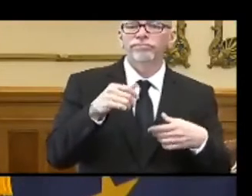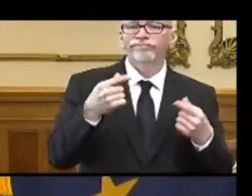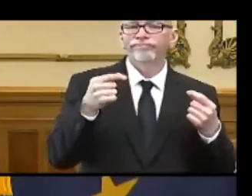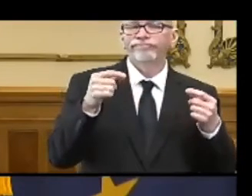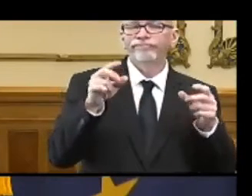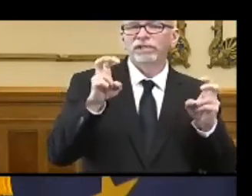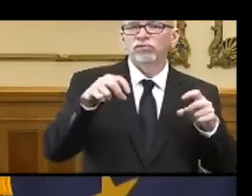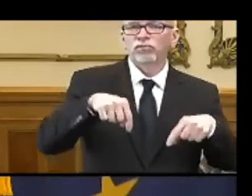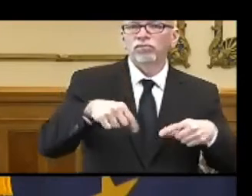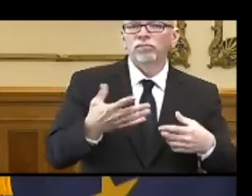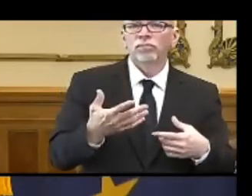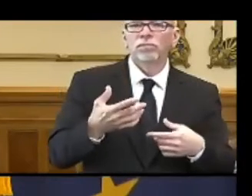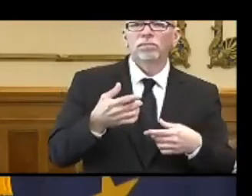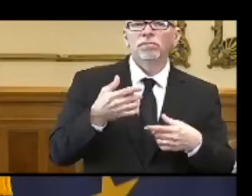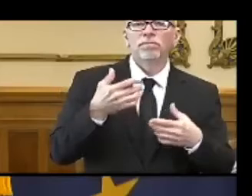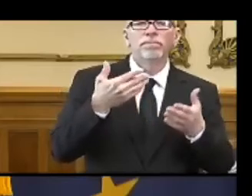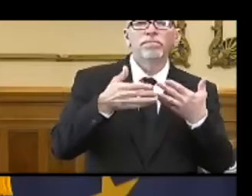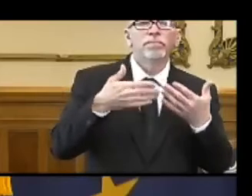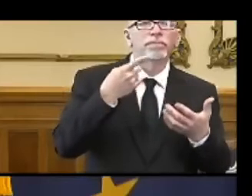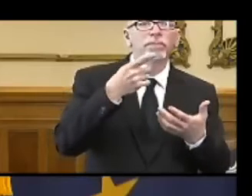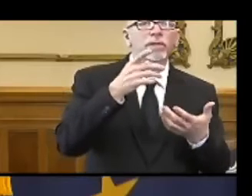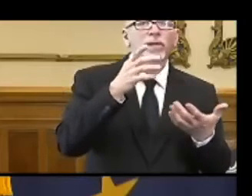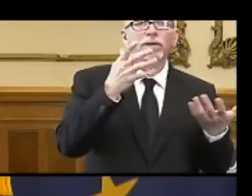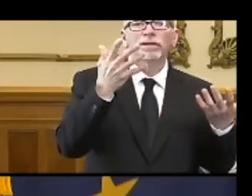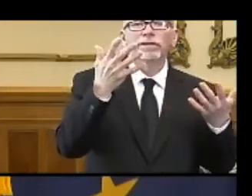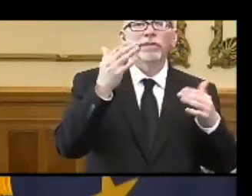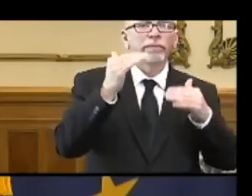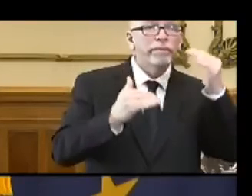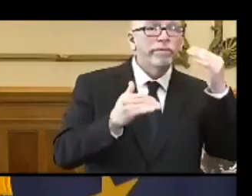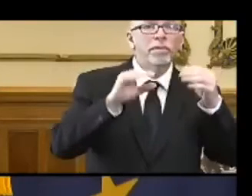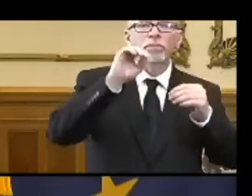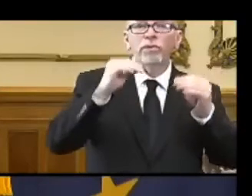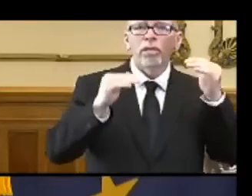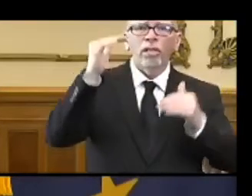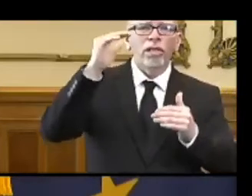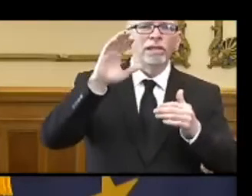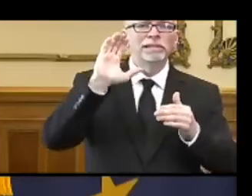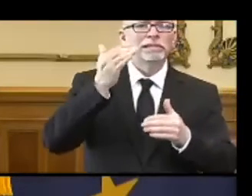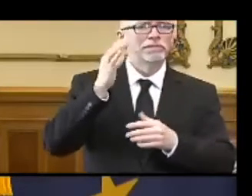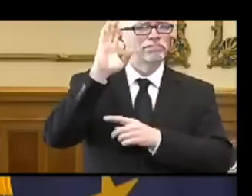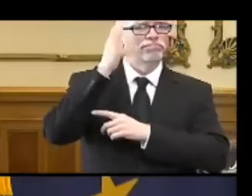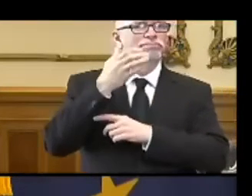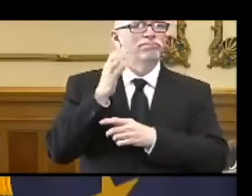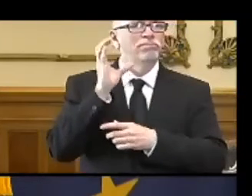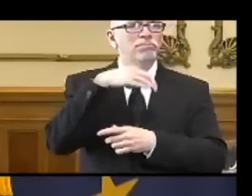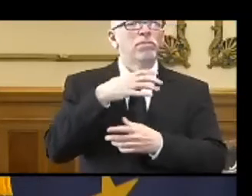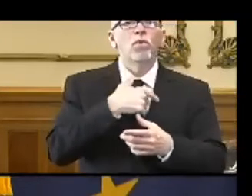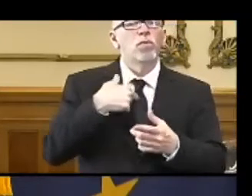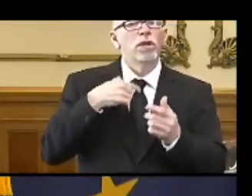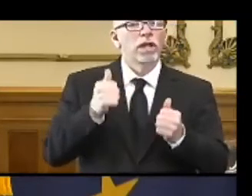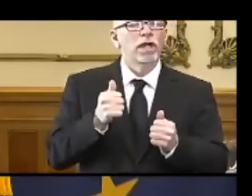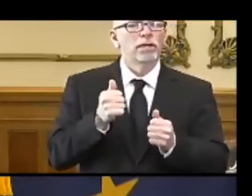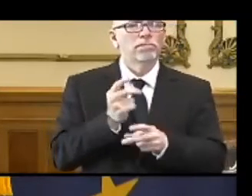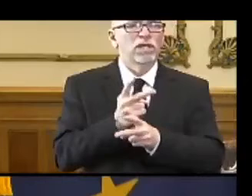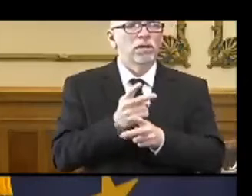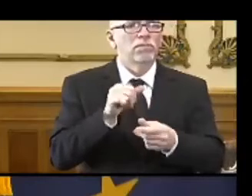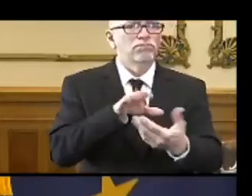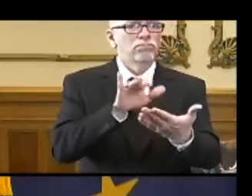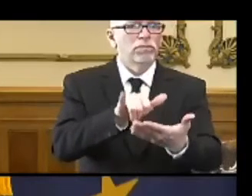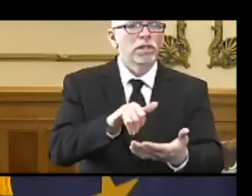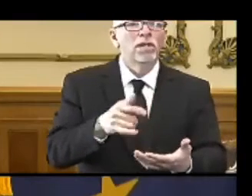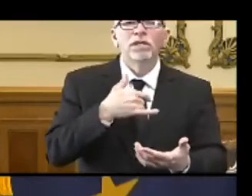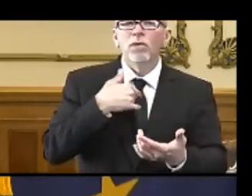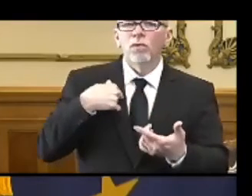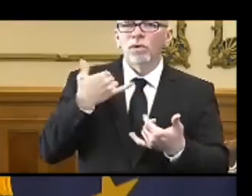this issue, whether it be disparity or inequity. So we're hot on this trail as well, and that's why we'll continue to be